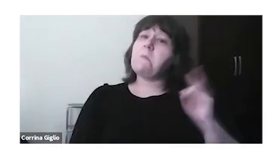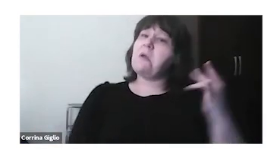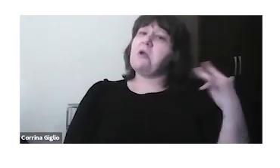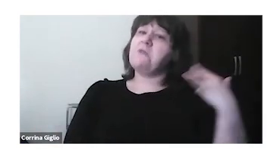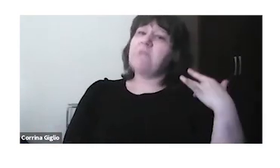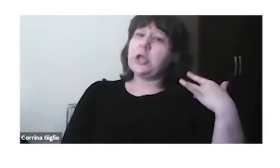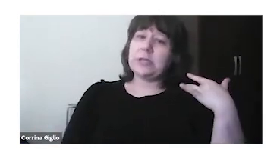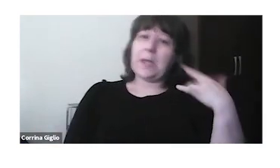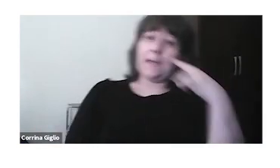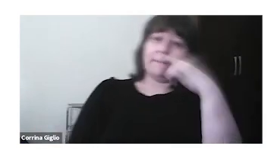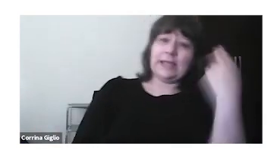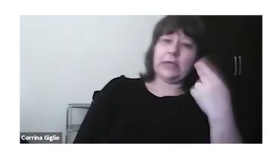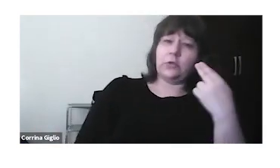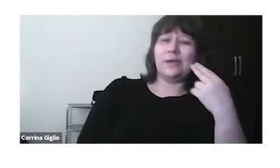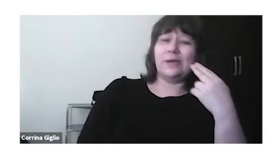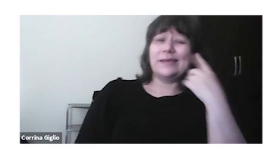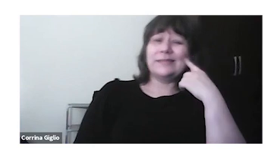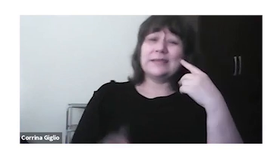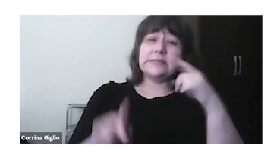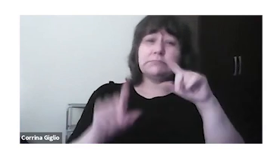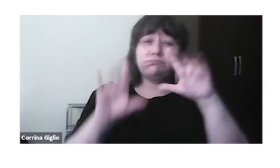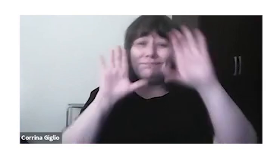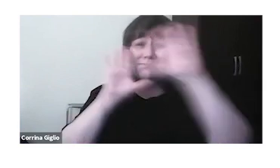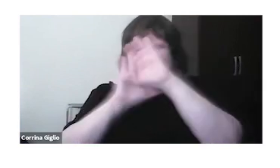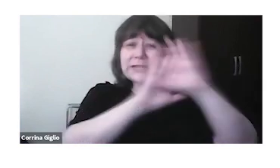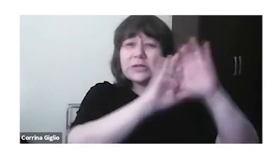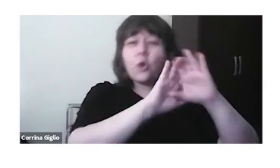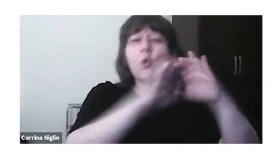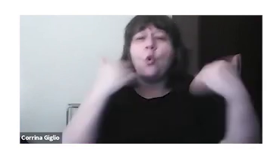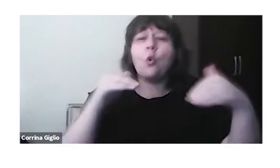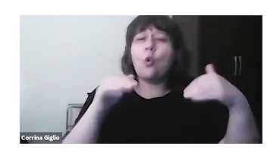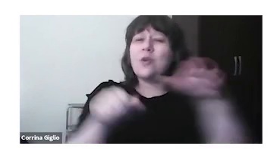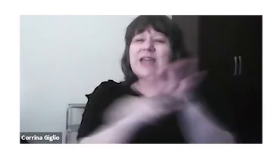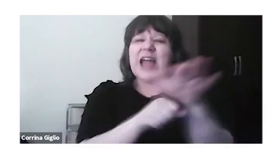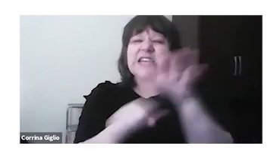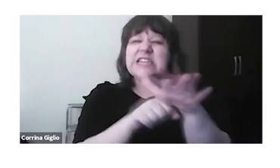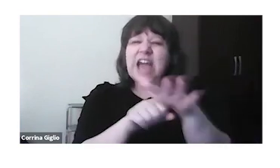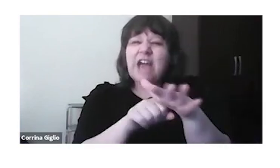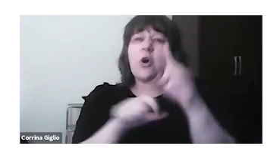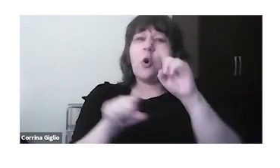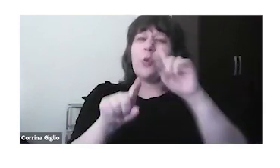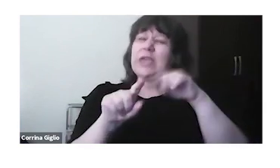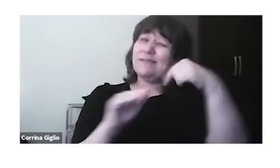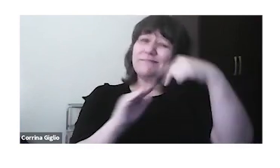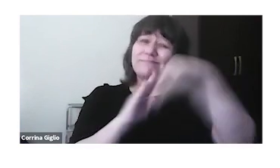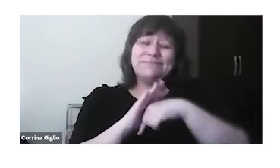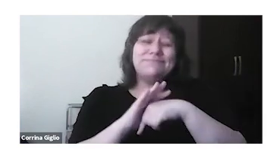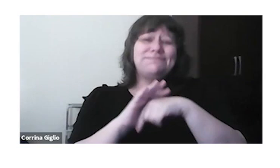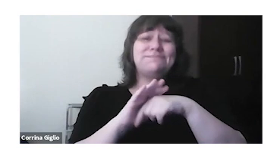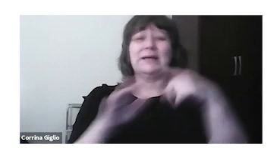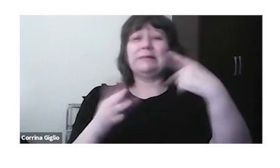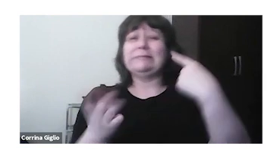no means is exhaustive. We could spend like hours going through important figures in Black fashion